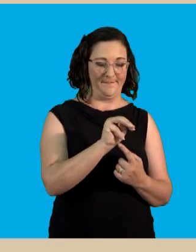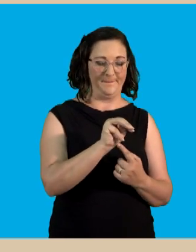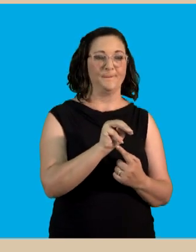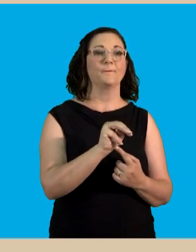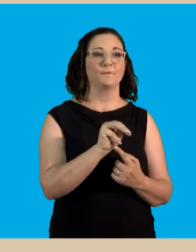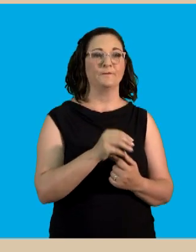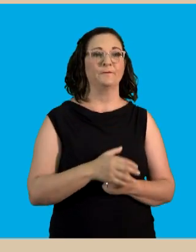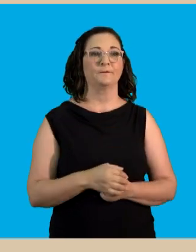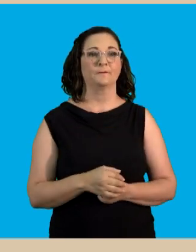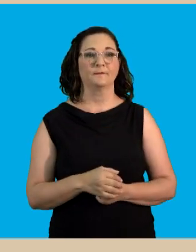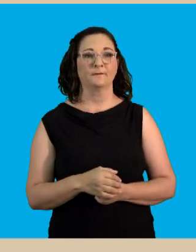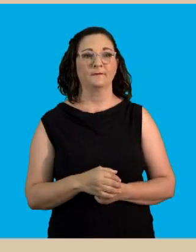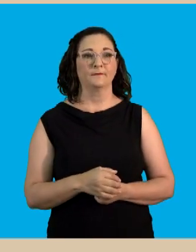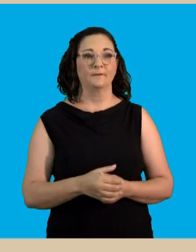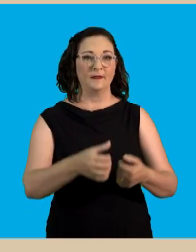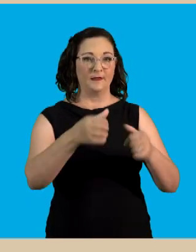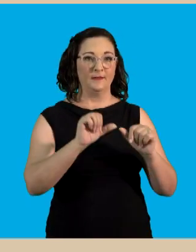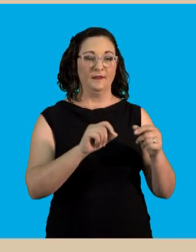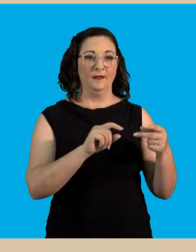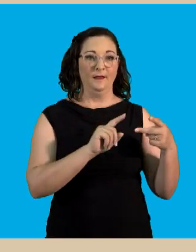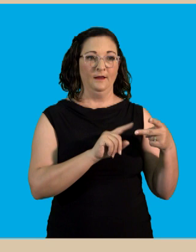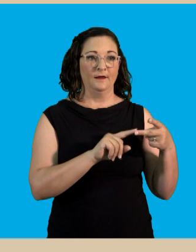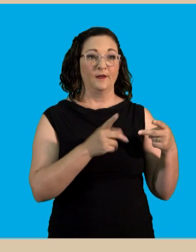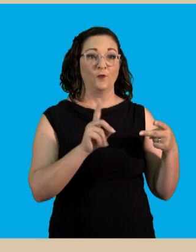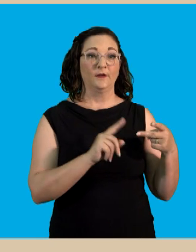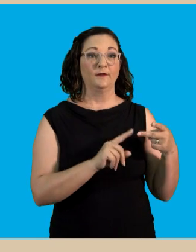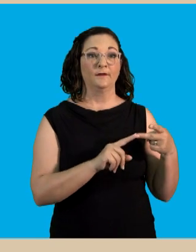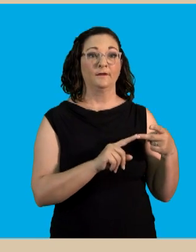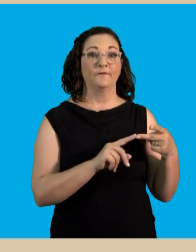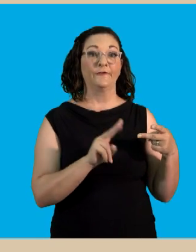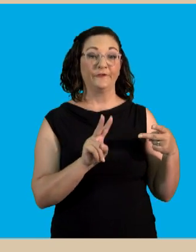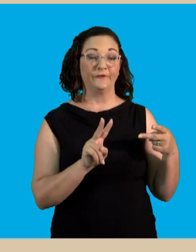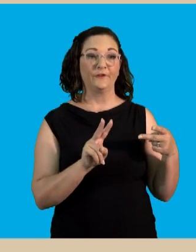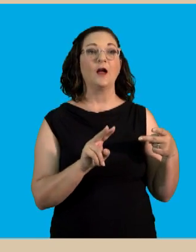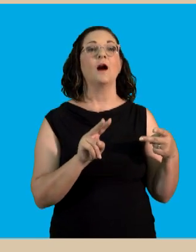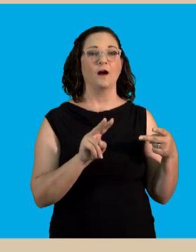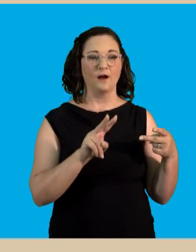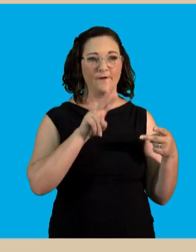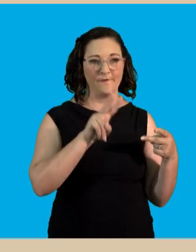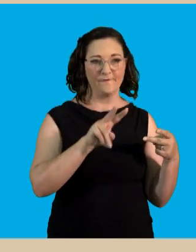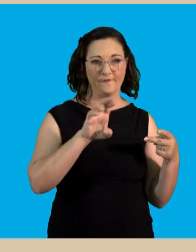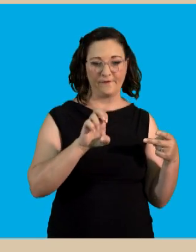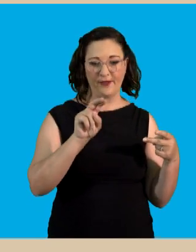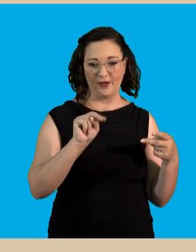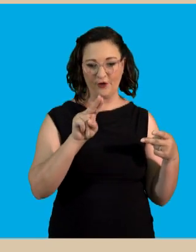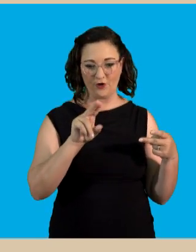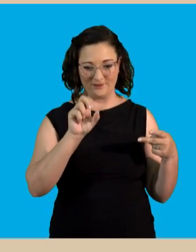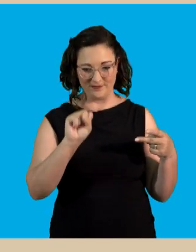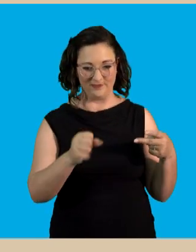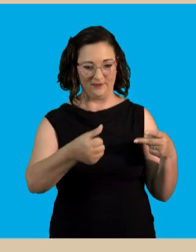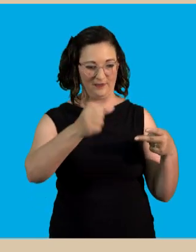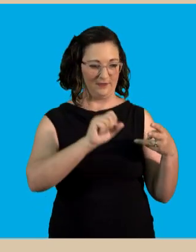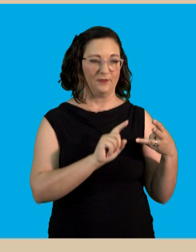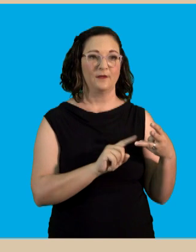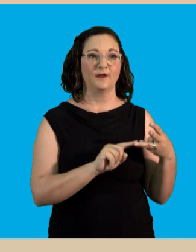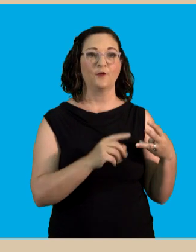Okay, this is a U, guys. Mercury. And then followed by Mercury, we have Venus.